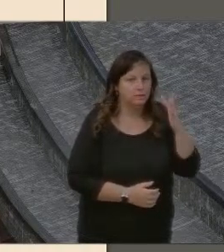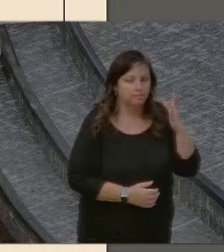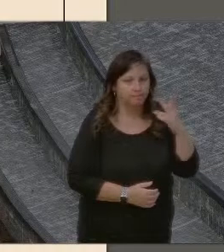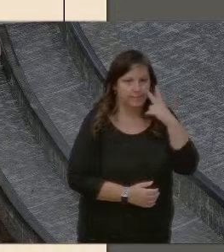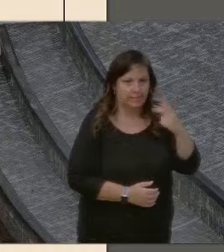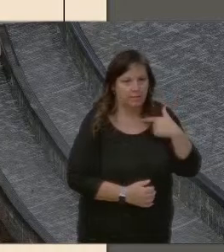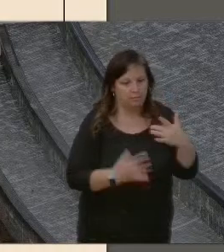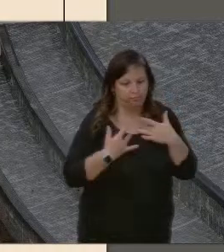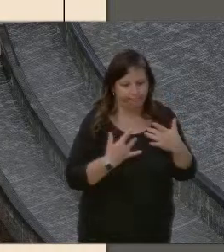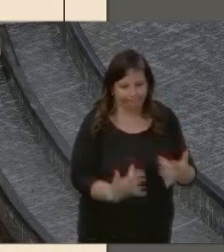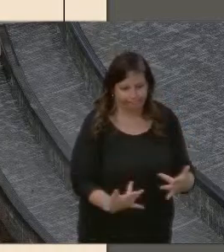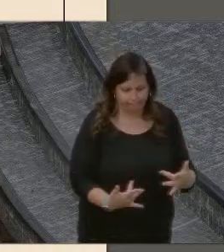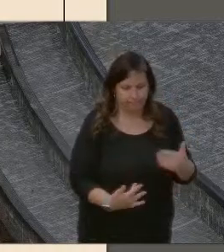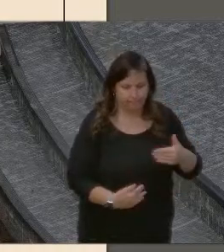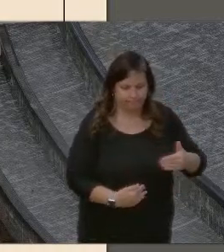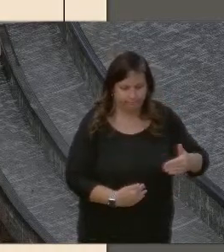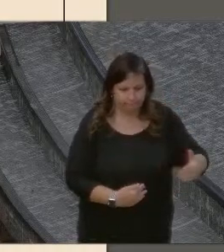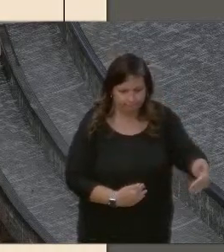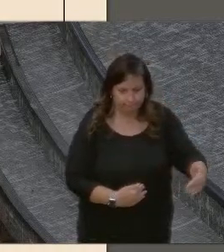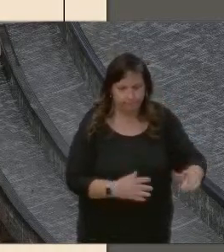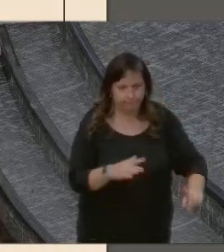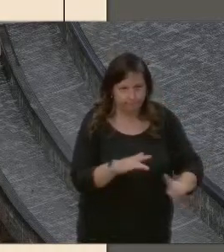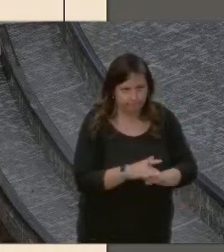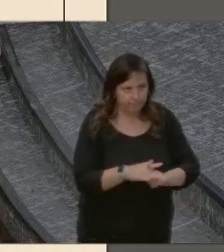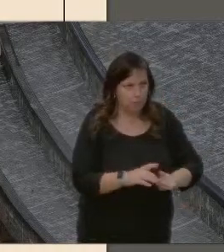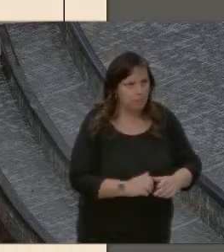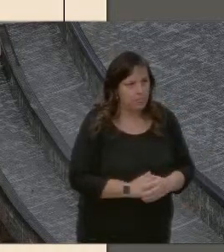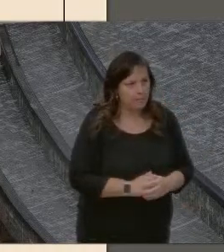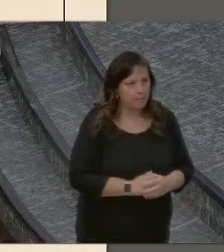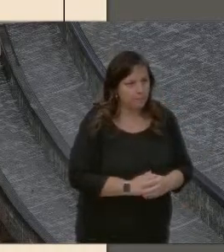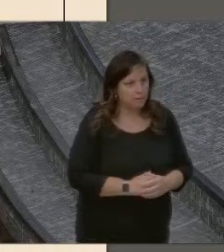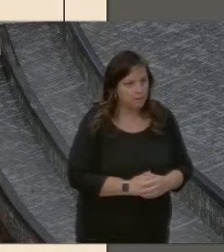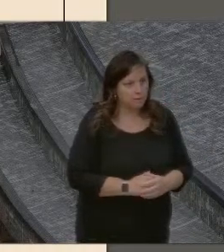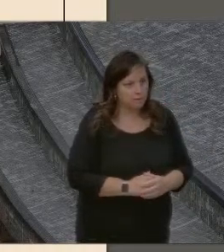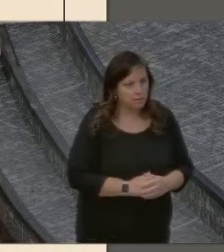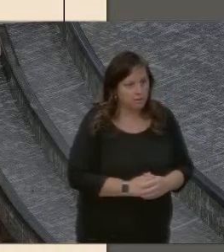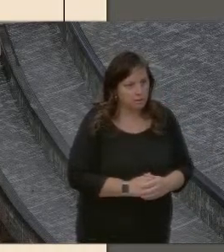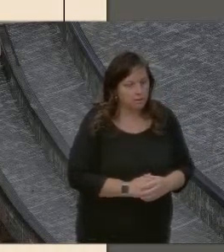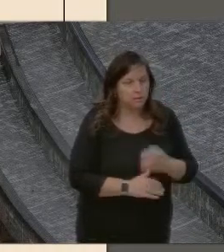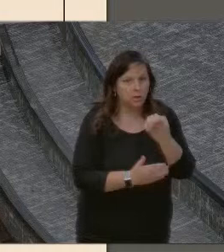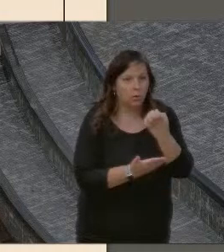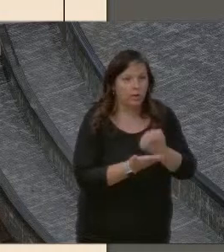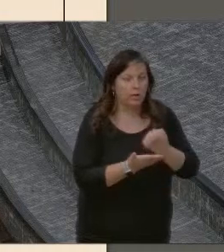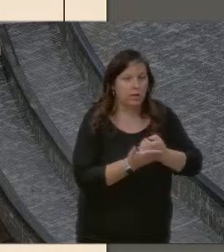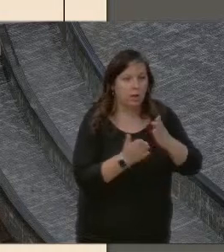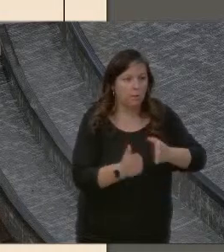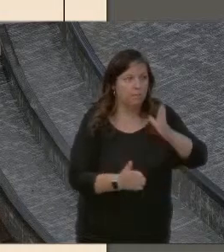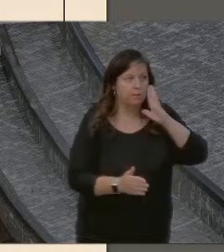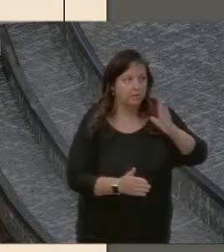there's almost what probably economists would call a V. So we had a sharp dip